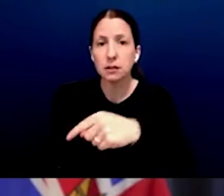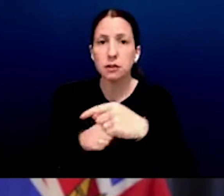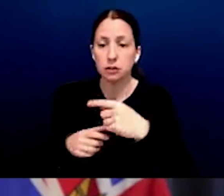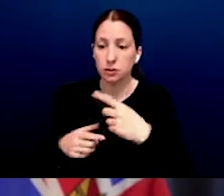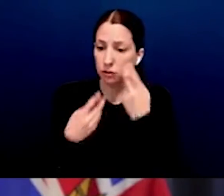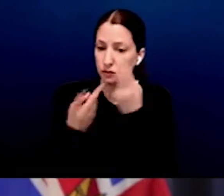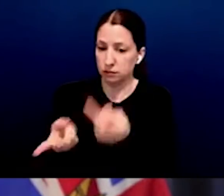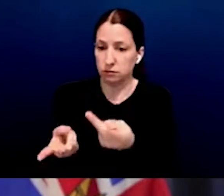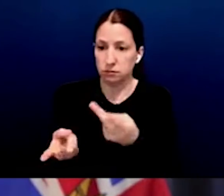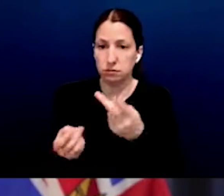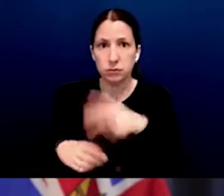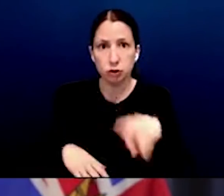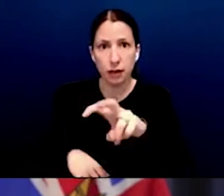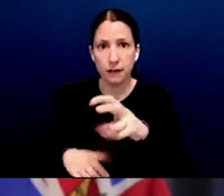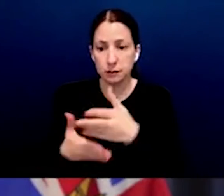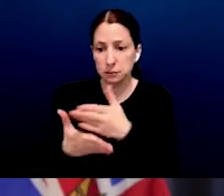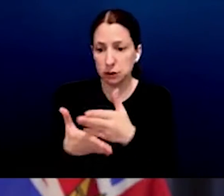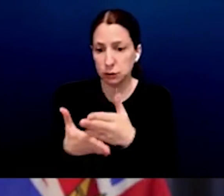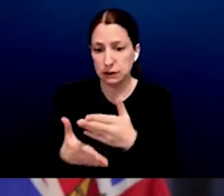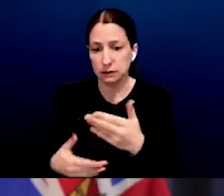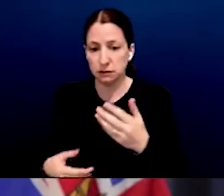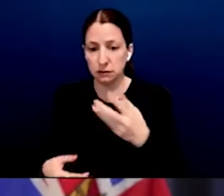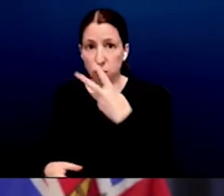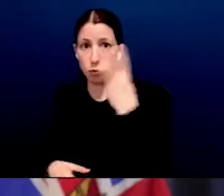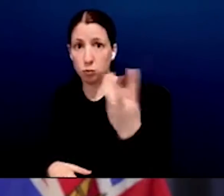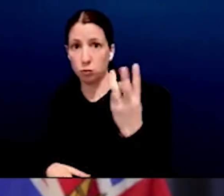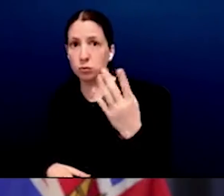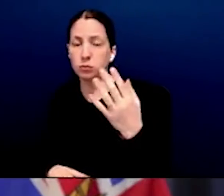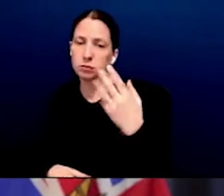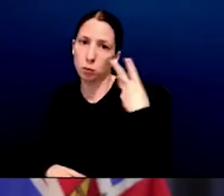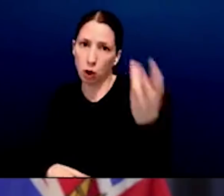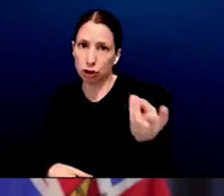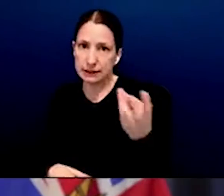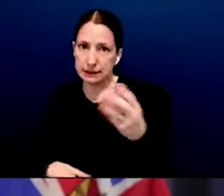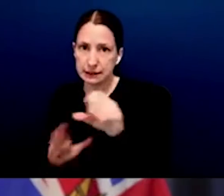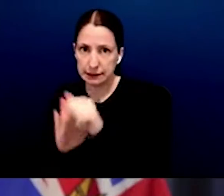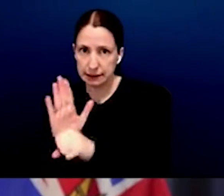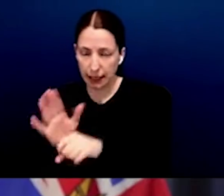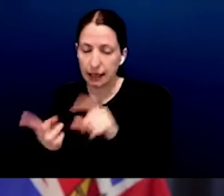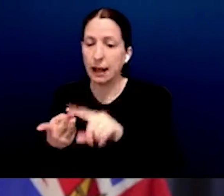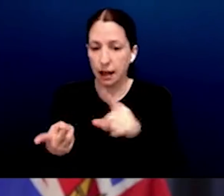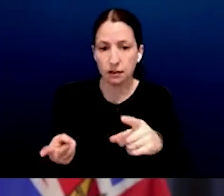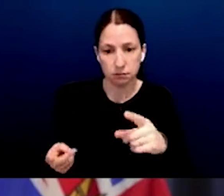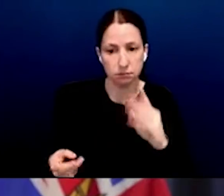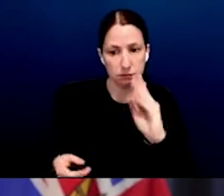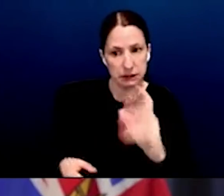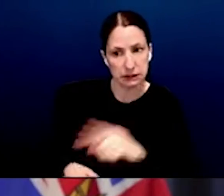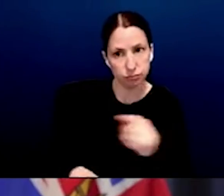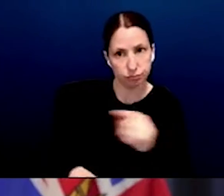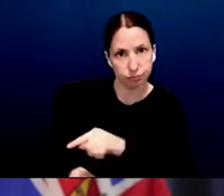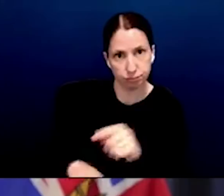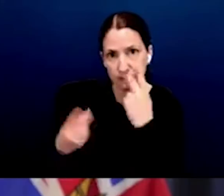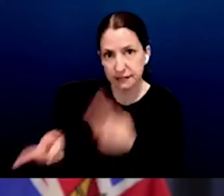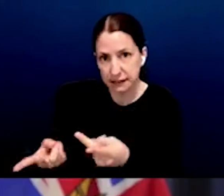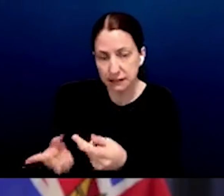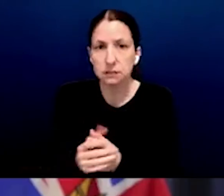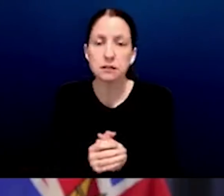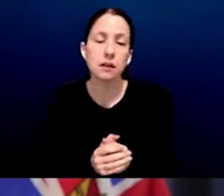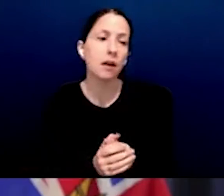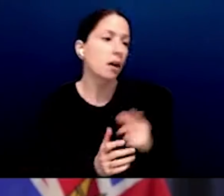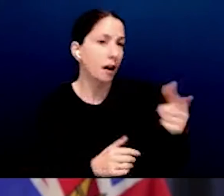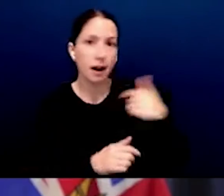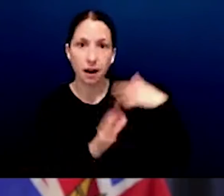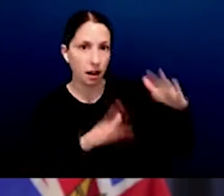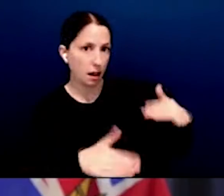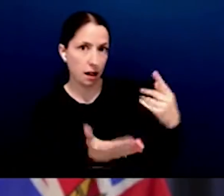State? Yeah, well, I'll start at the front end. I have not spoken directly to the Prime Minister about the testing requirements to